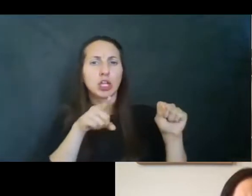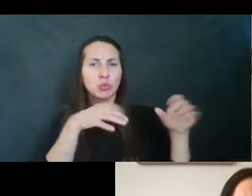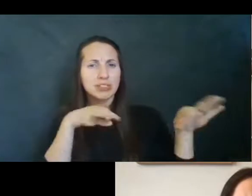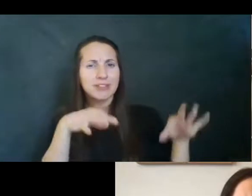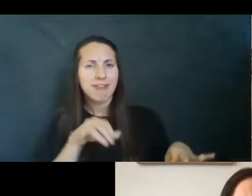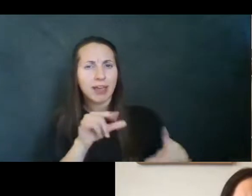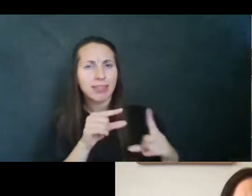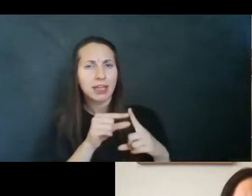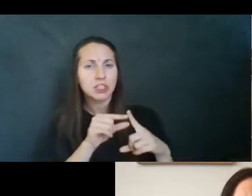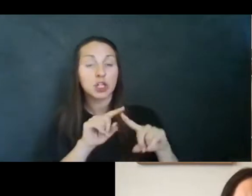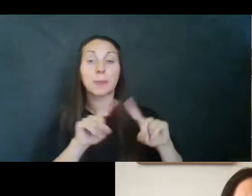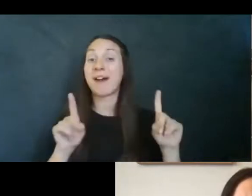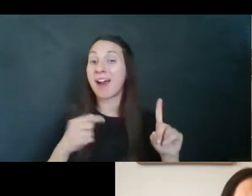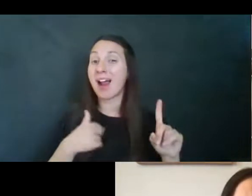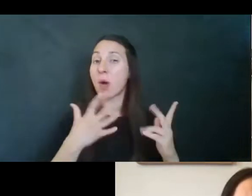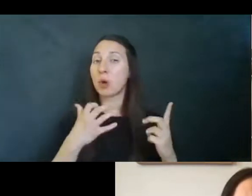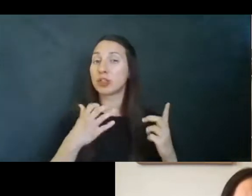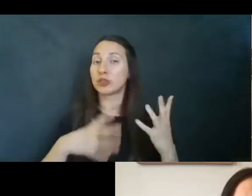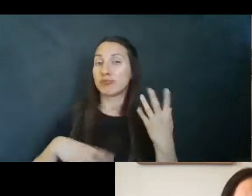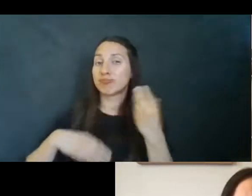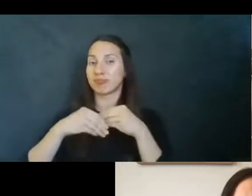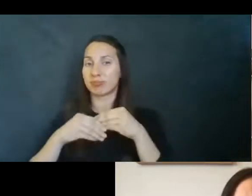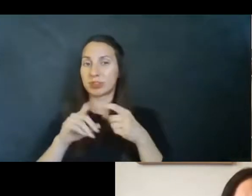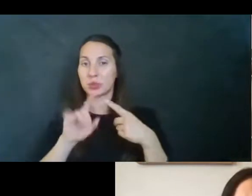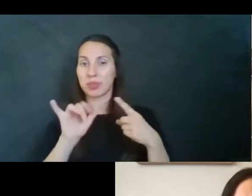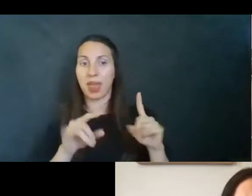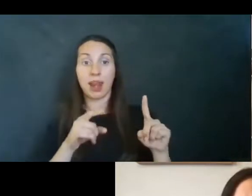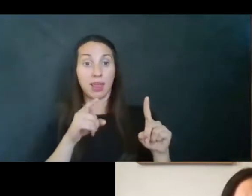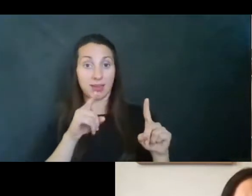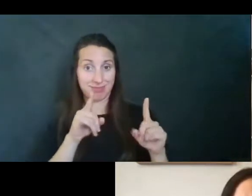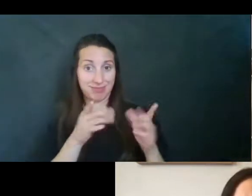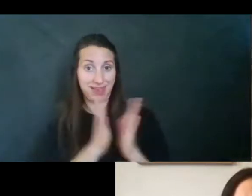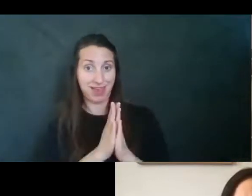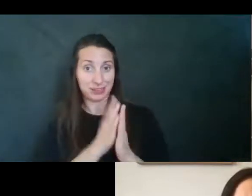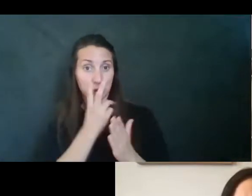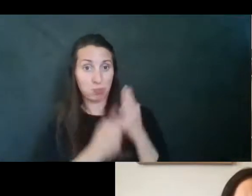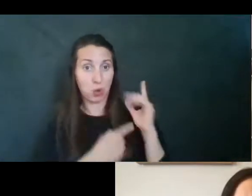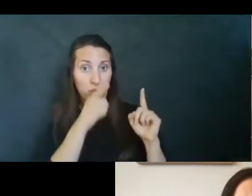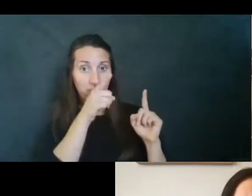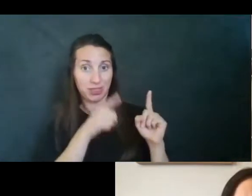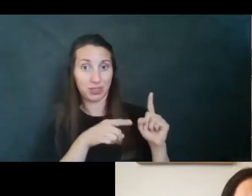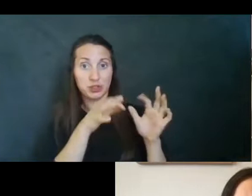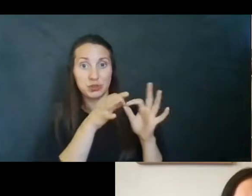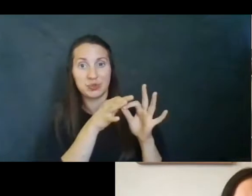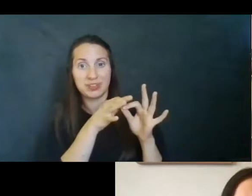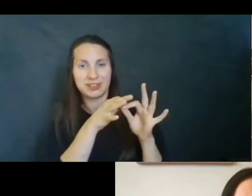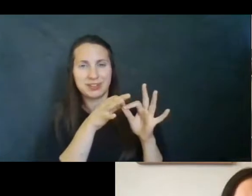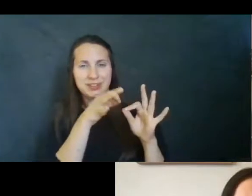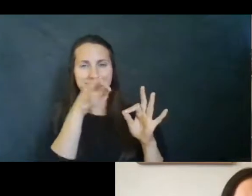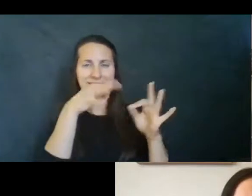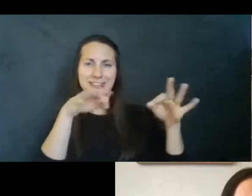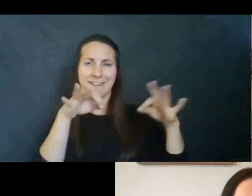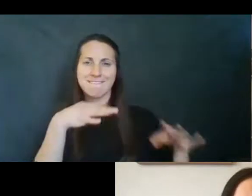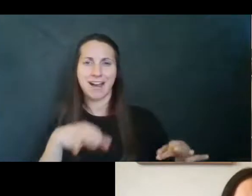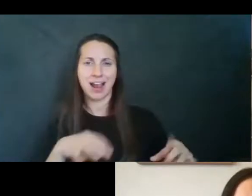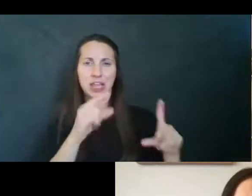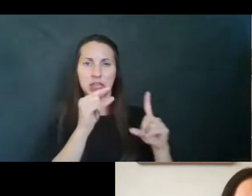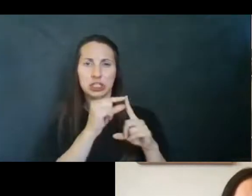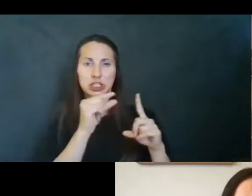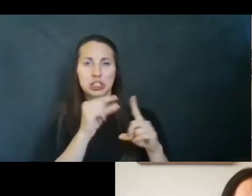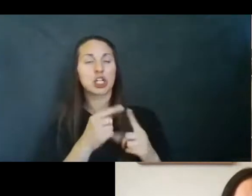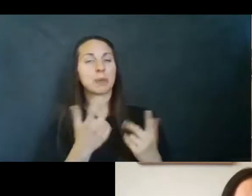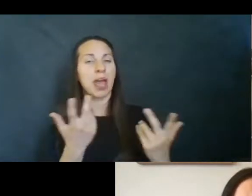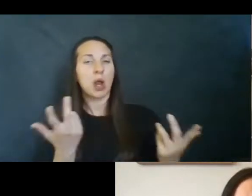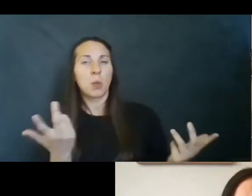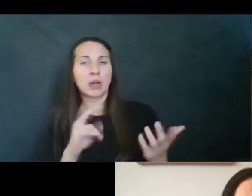broaden the question and have you both define the term and also tell us a little bit about what it means to normalize different